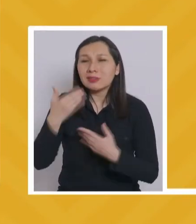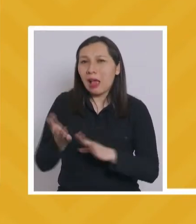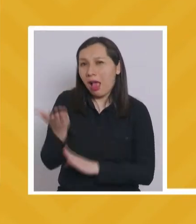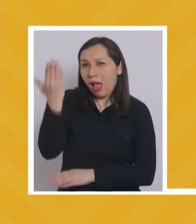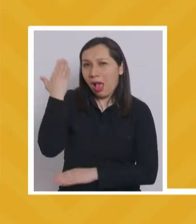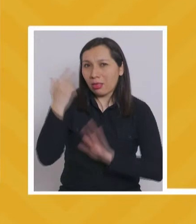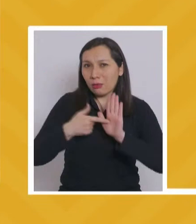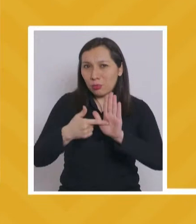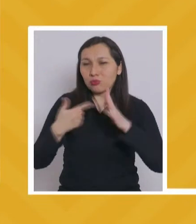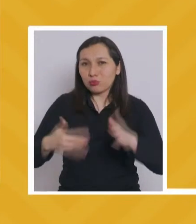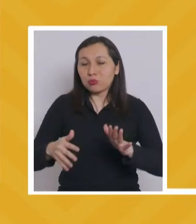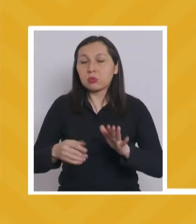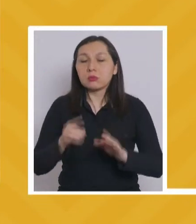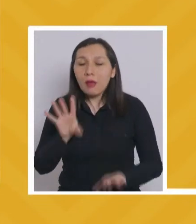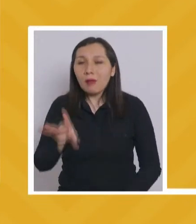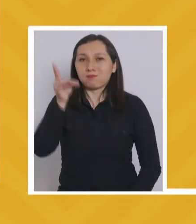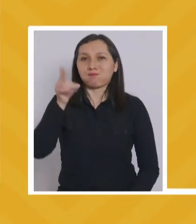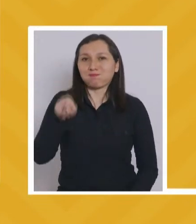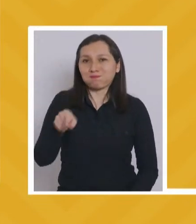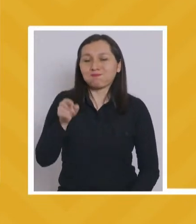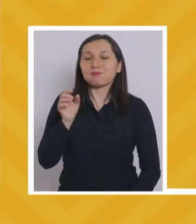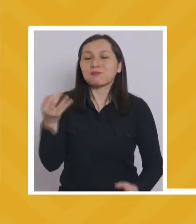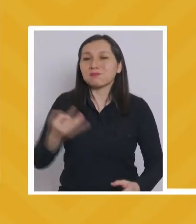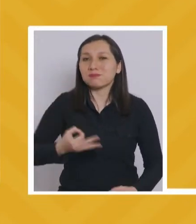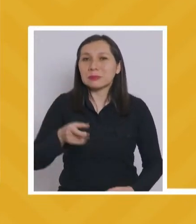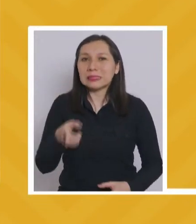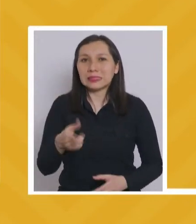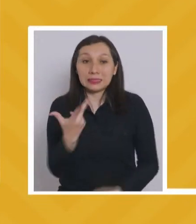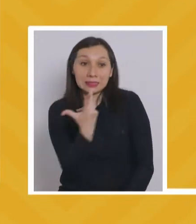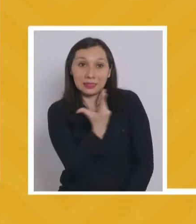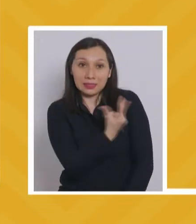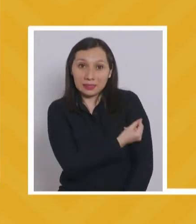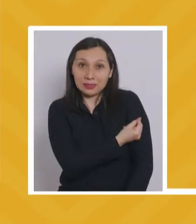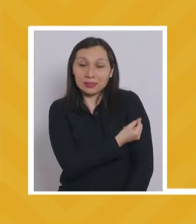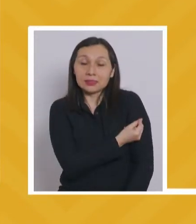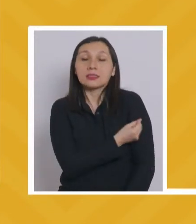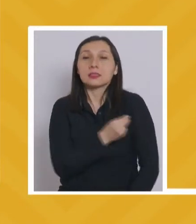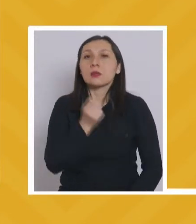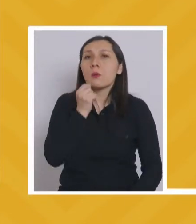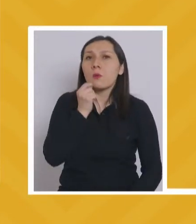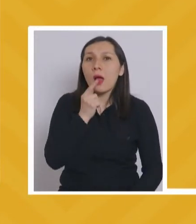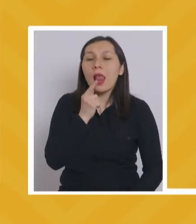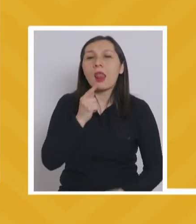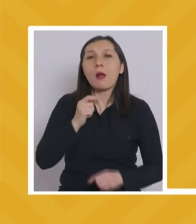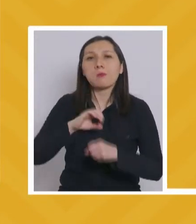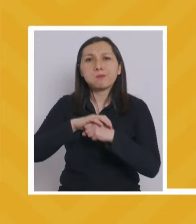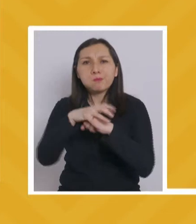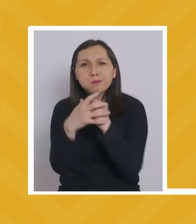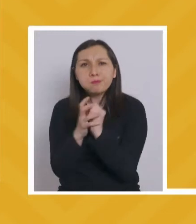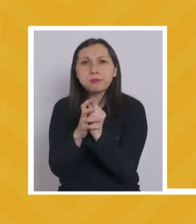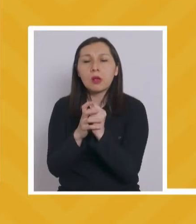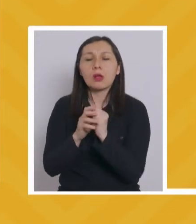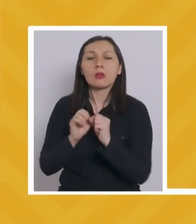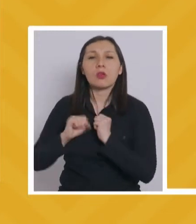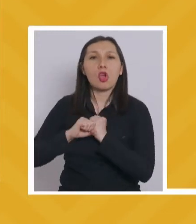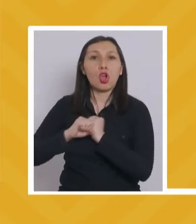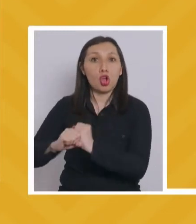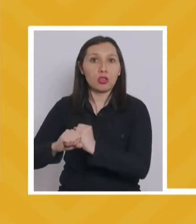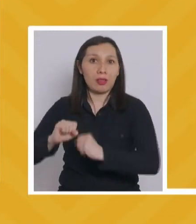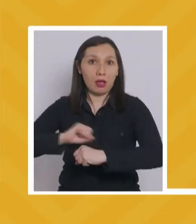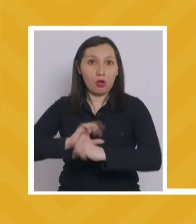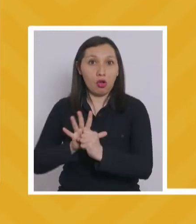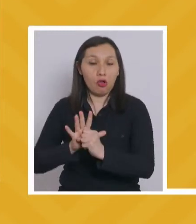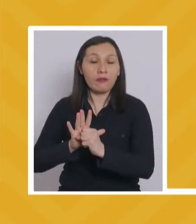infected. And we showed this some time ago, demonstrating that the effectiveness of the